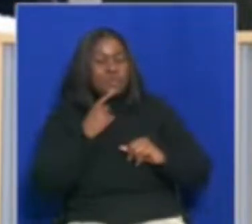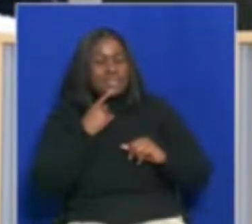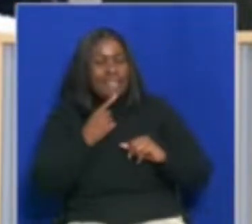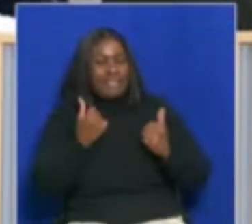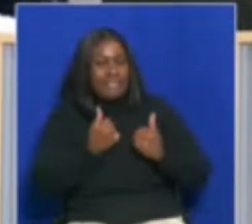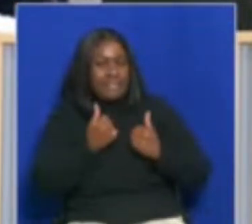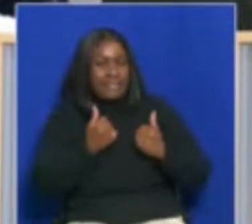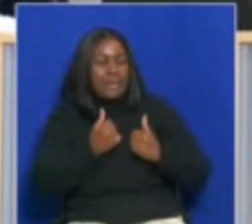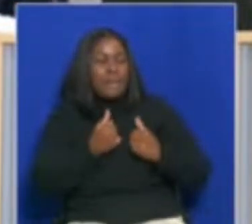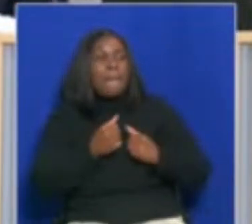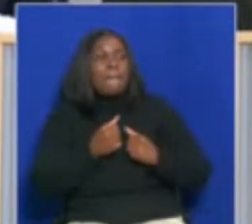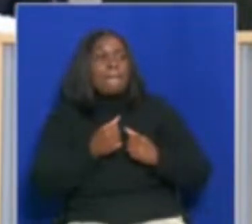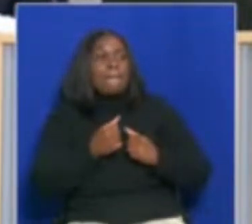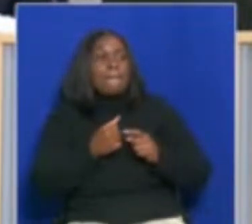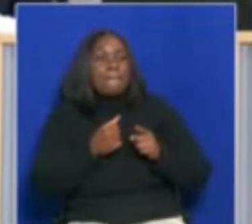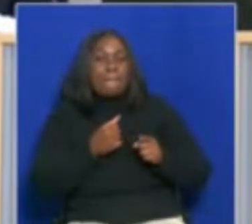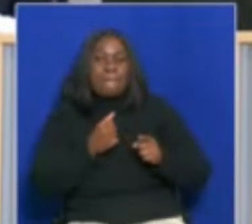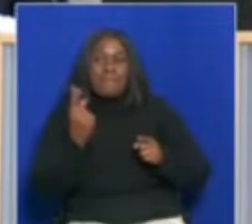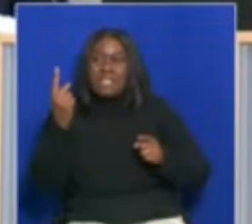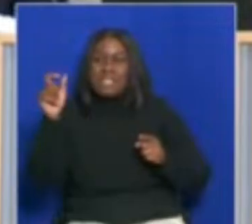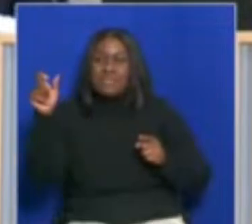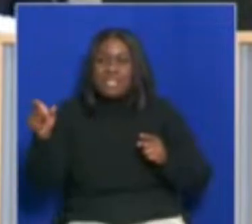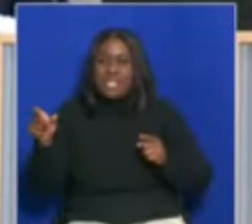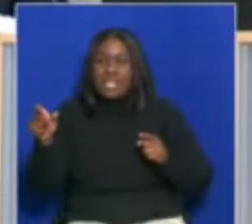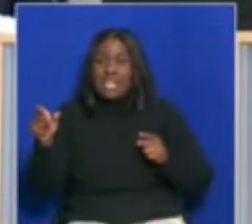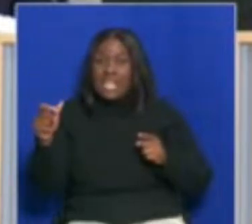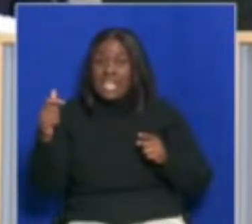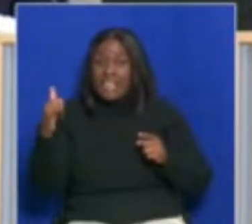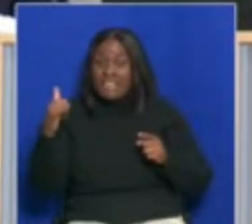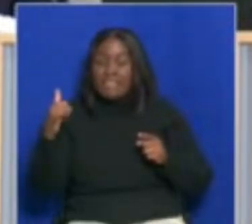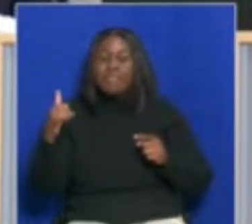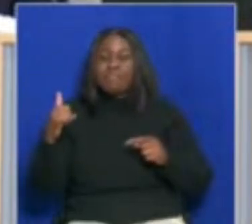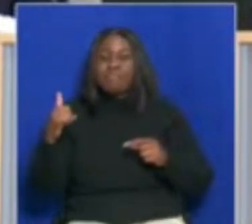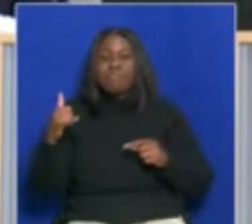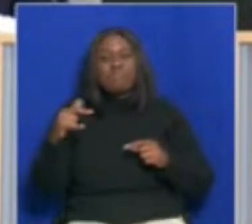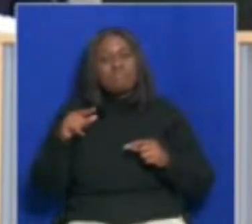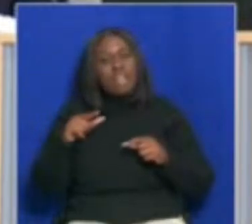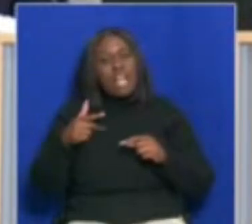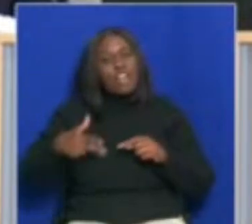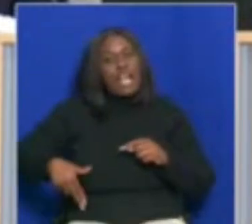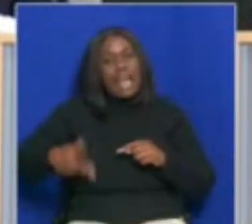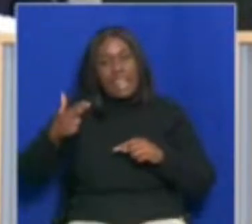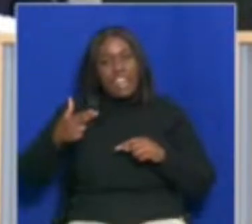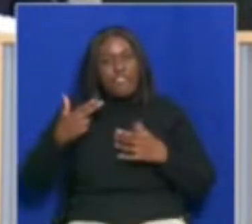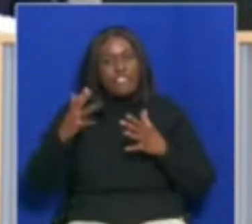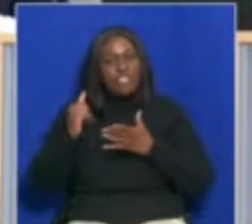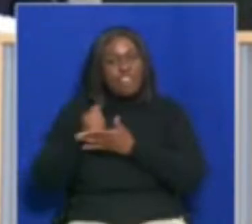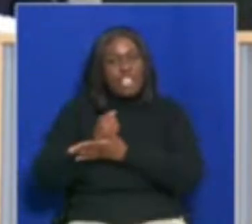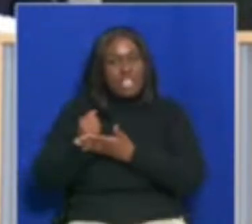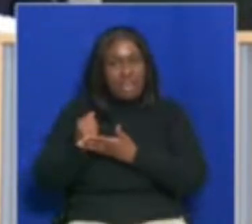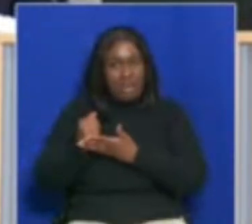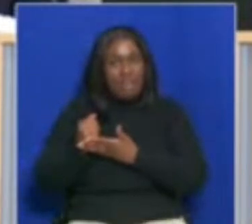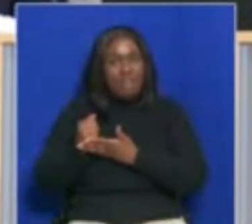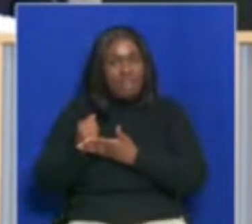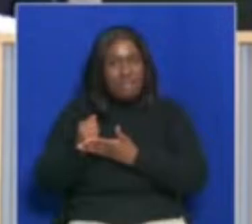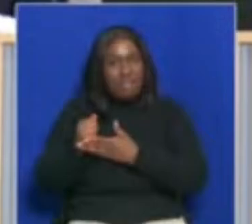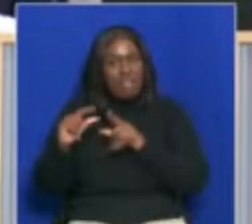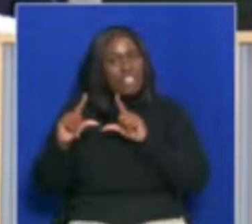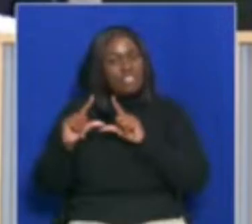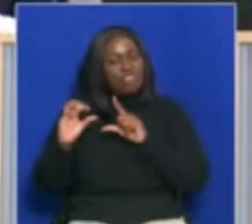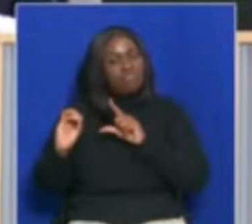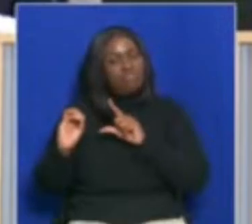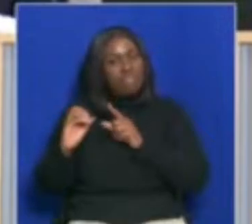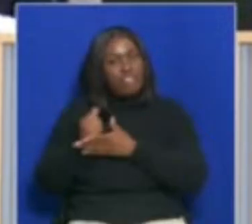that someone who has a licensed firearm would not use their own licensed firearm to shoot